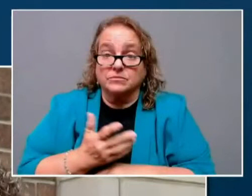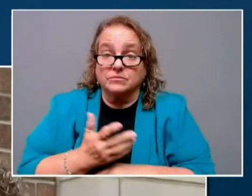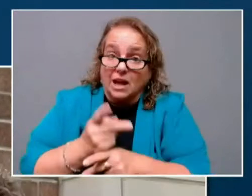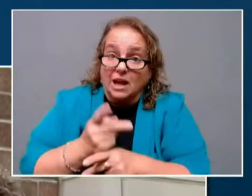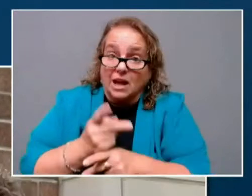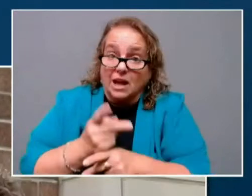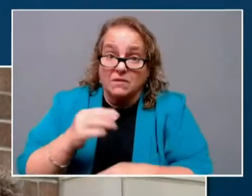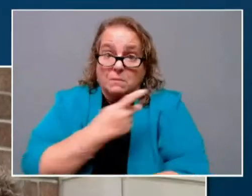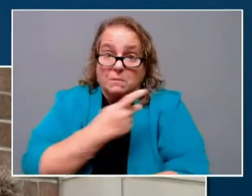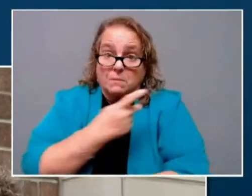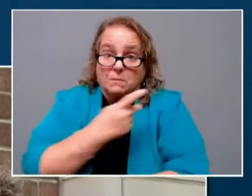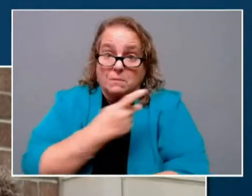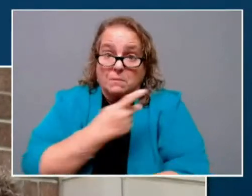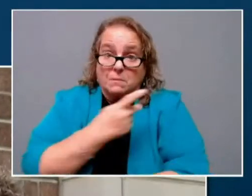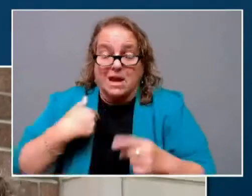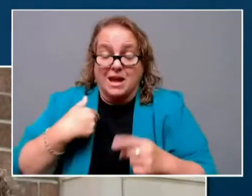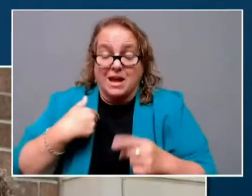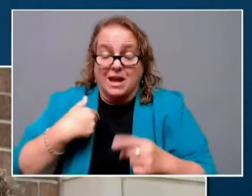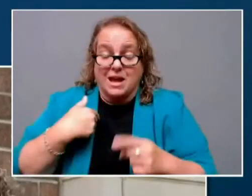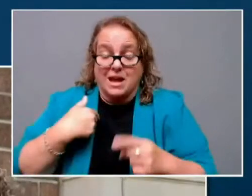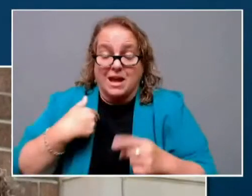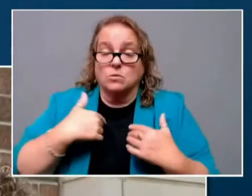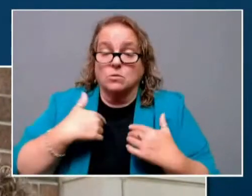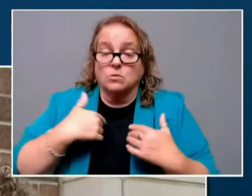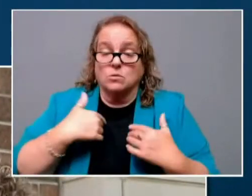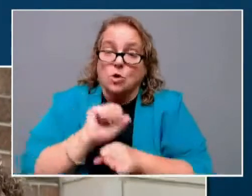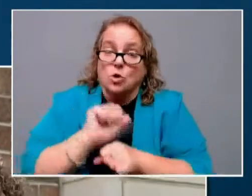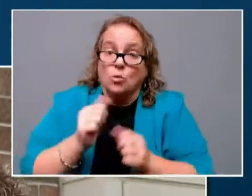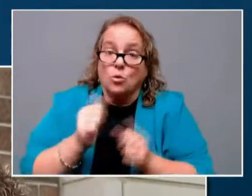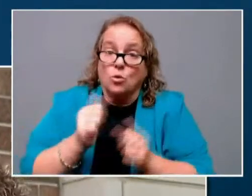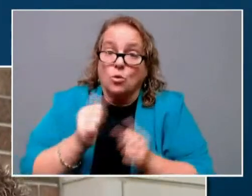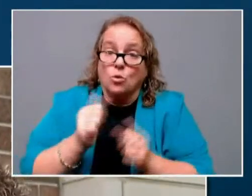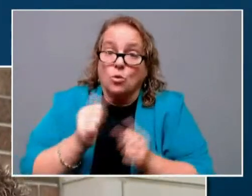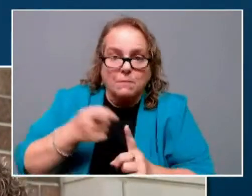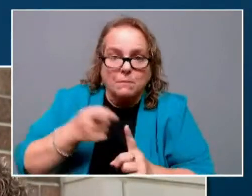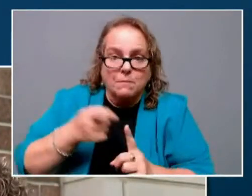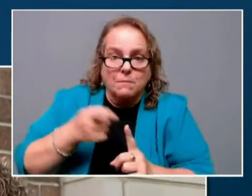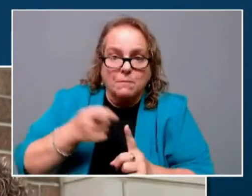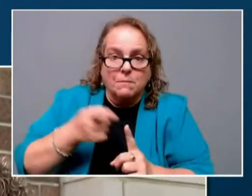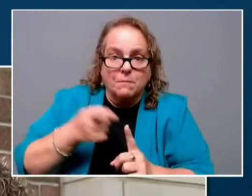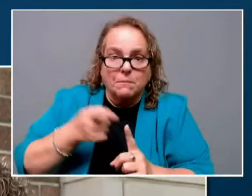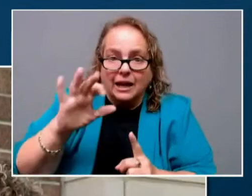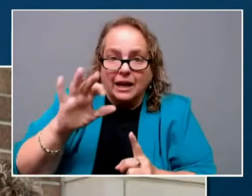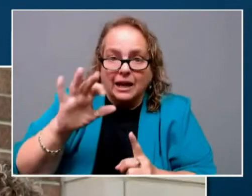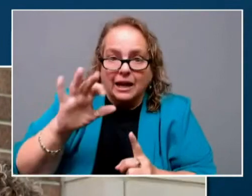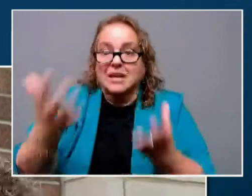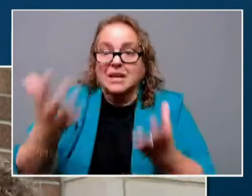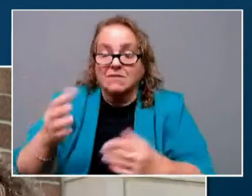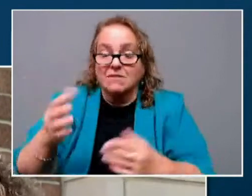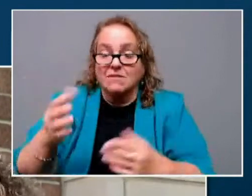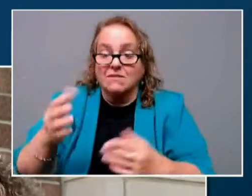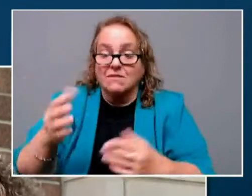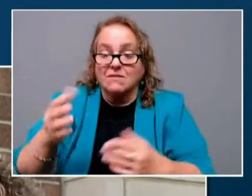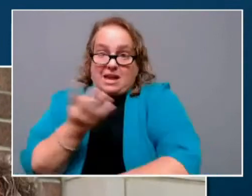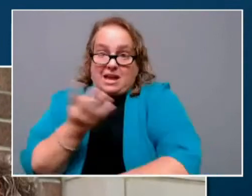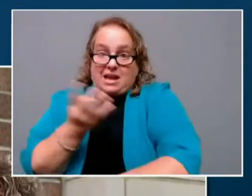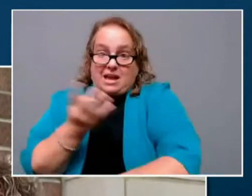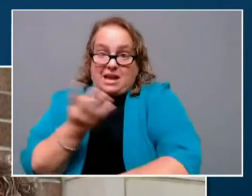influx, Alicia and I also work with our specialty infusion clinic, giving the Regeneron, the monoclonal antibody infusions. We have